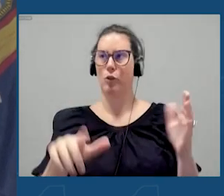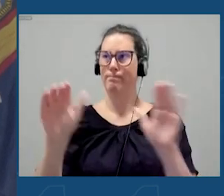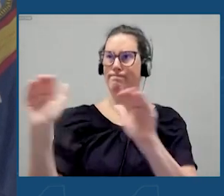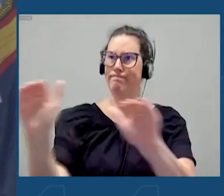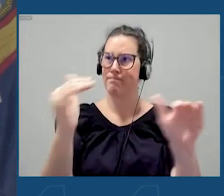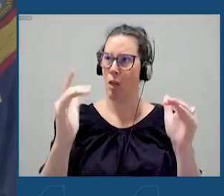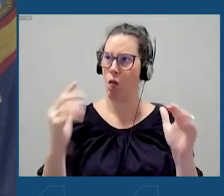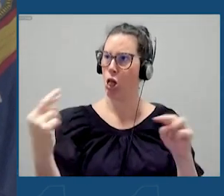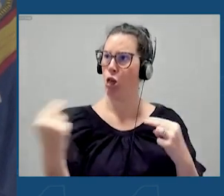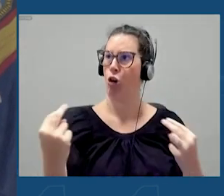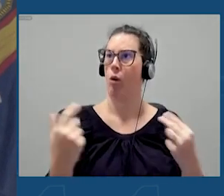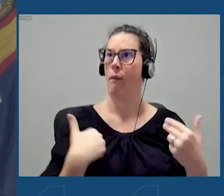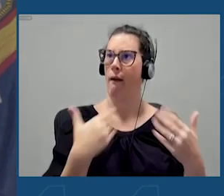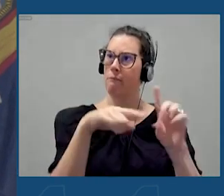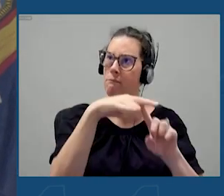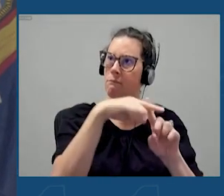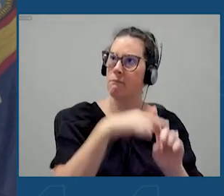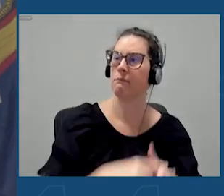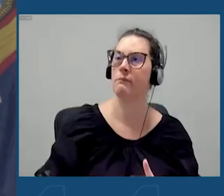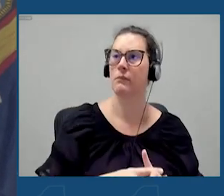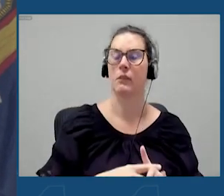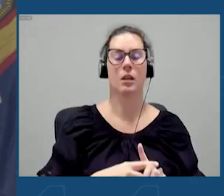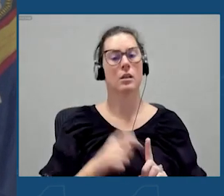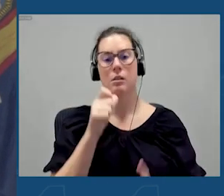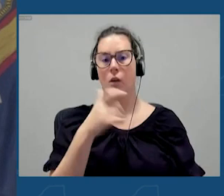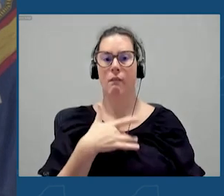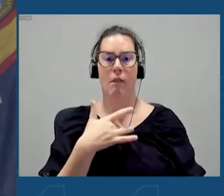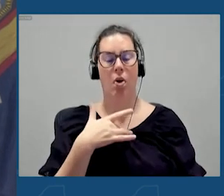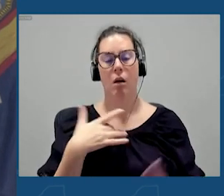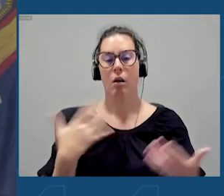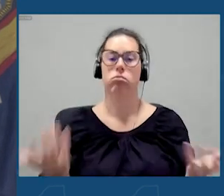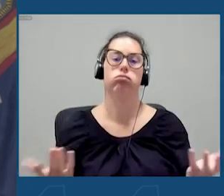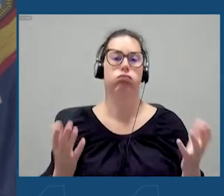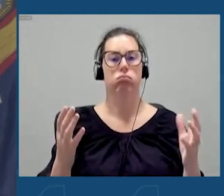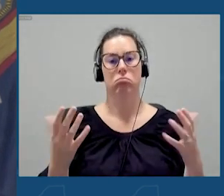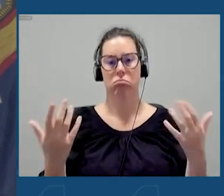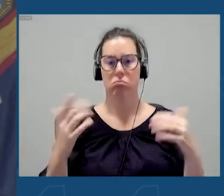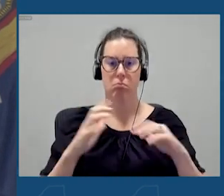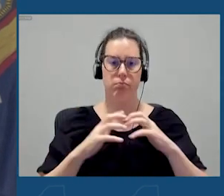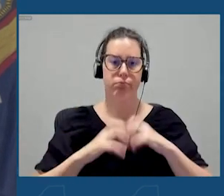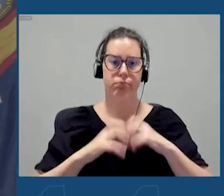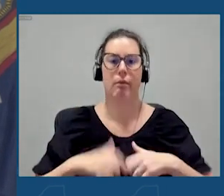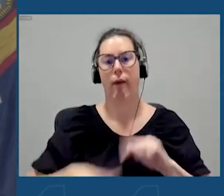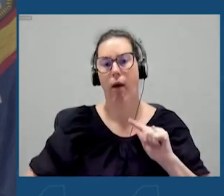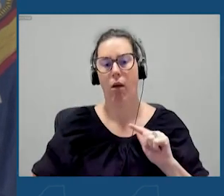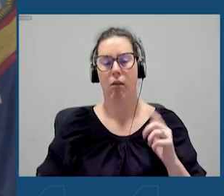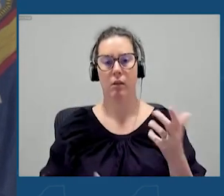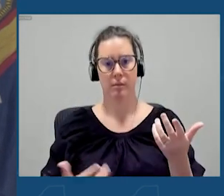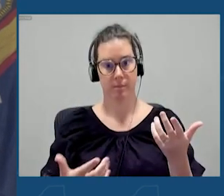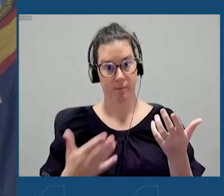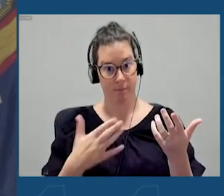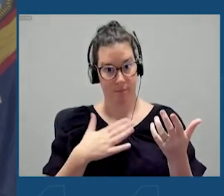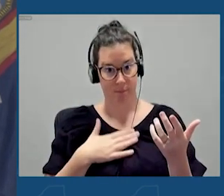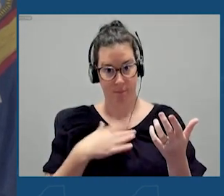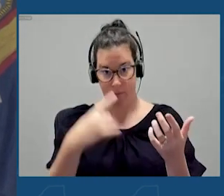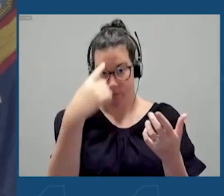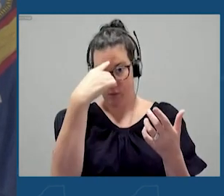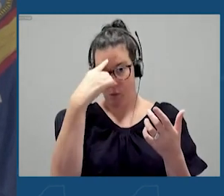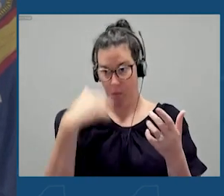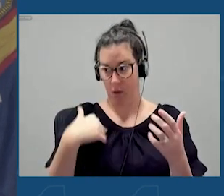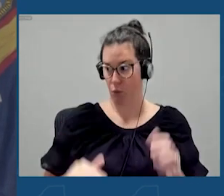have a defeatist attitude that I saw as part of the mentality of the region I grew up in. We have to brush that